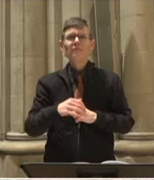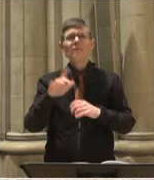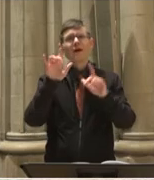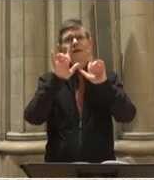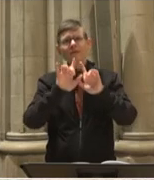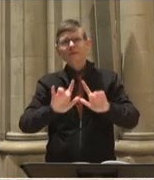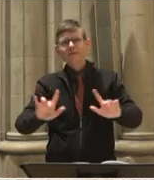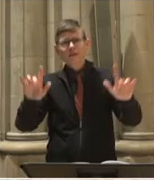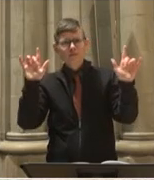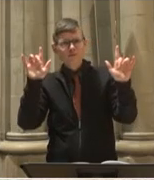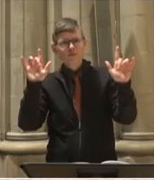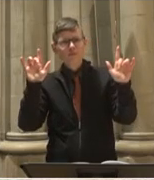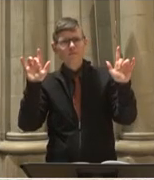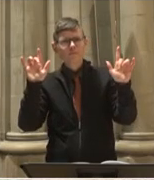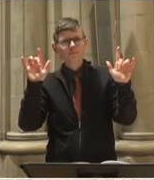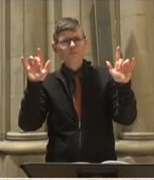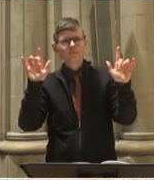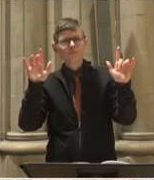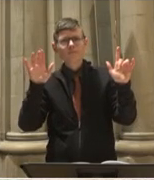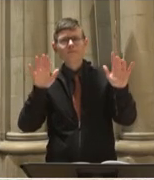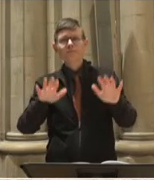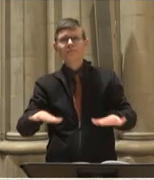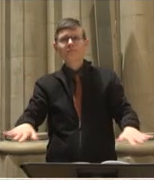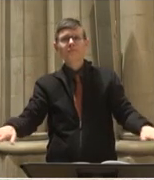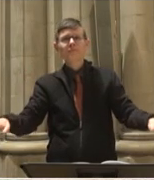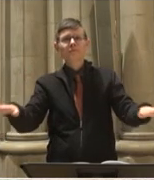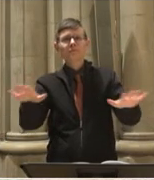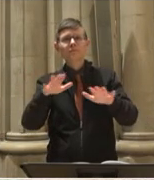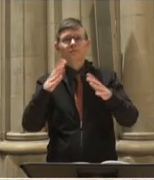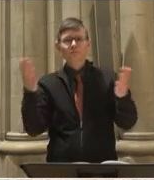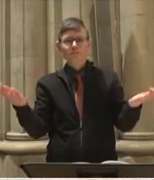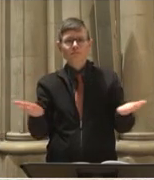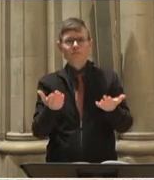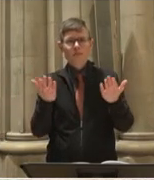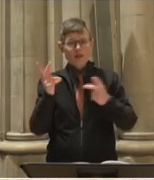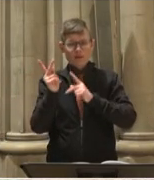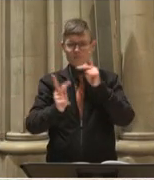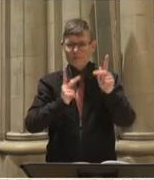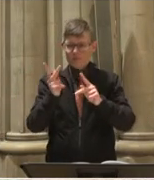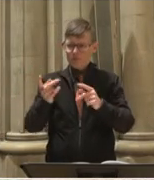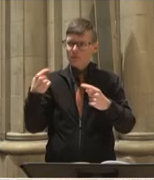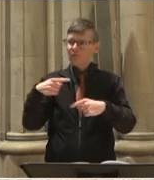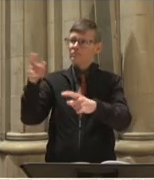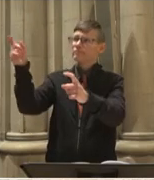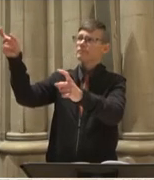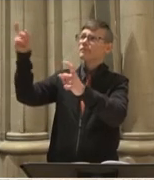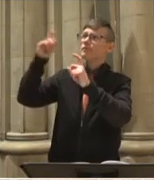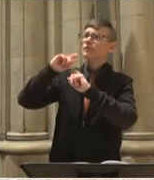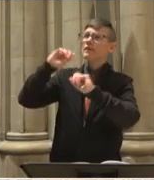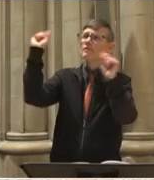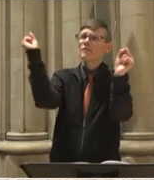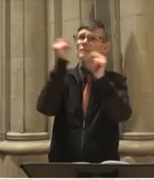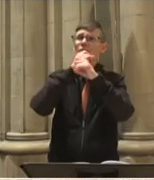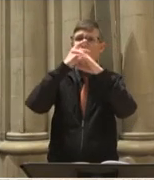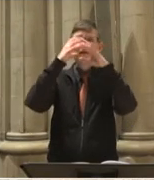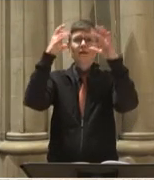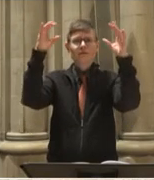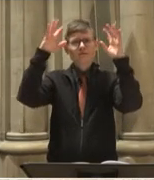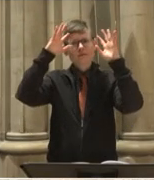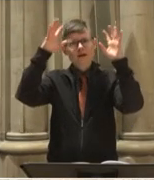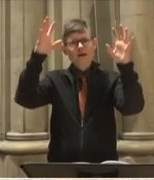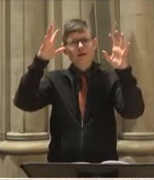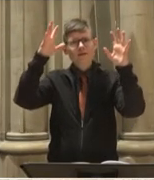Cathedral, we are a people gifted with imagination. We should